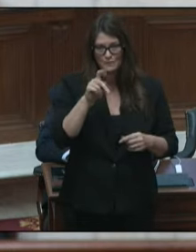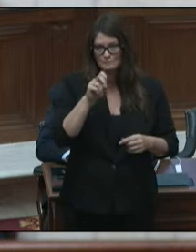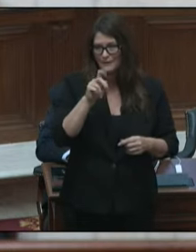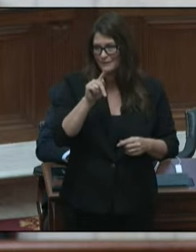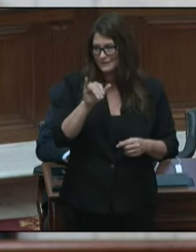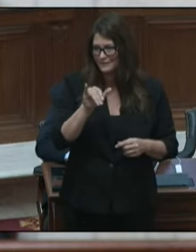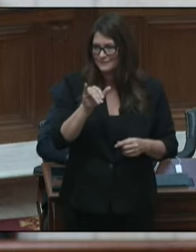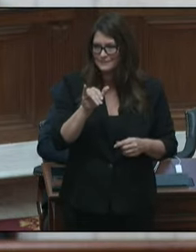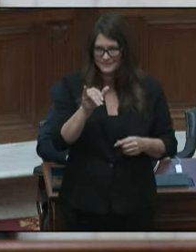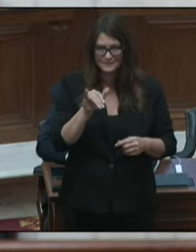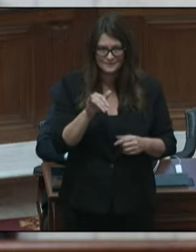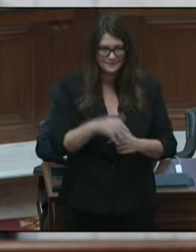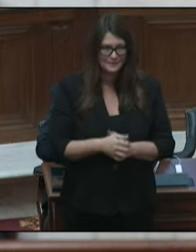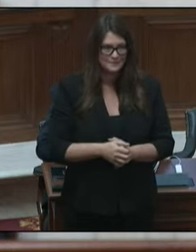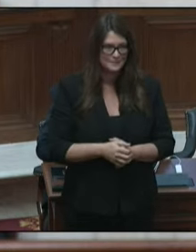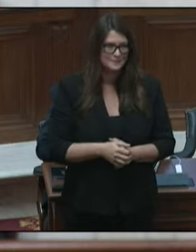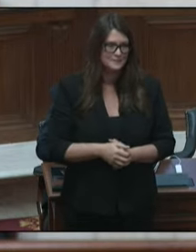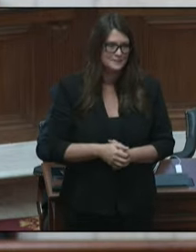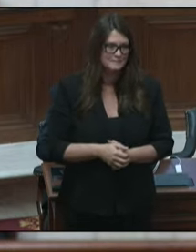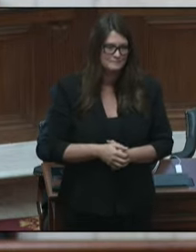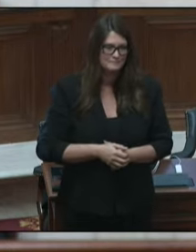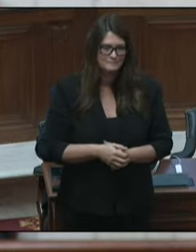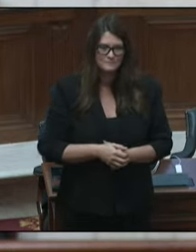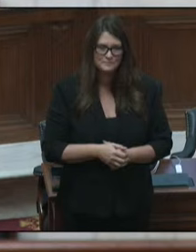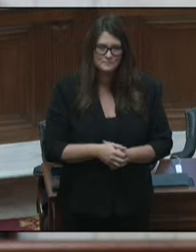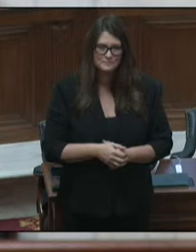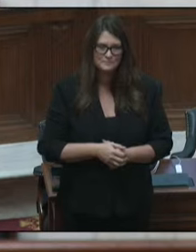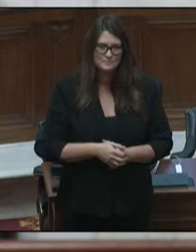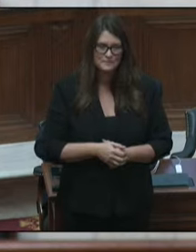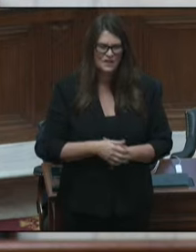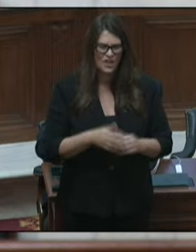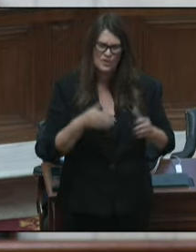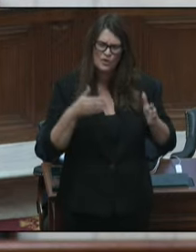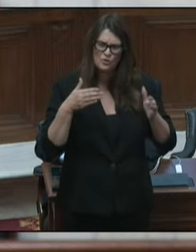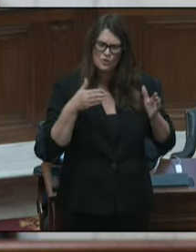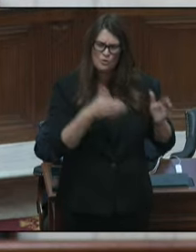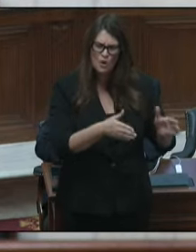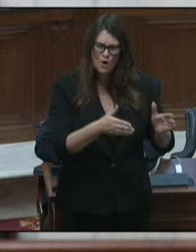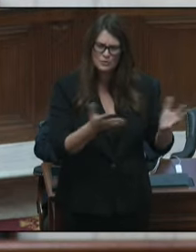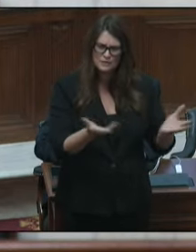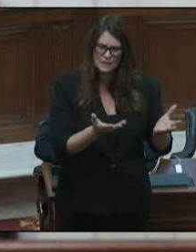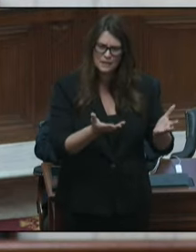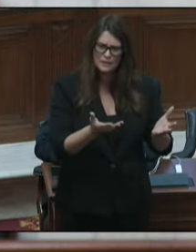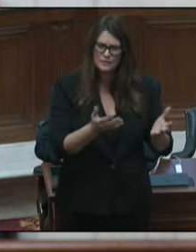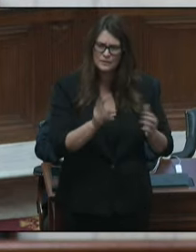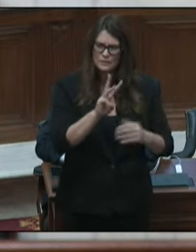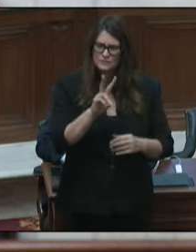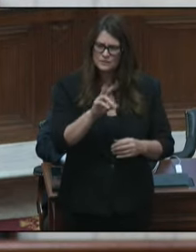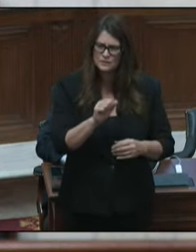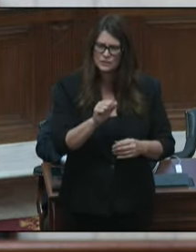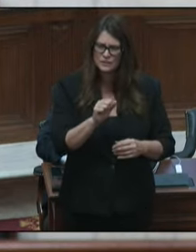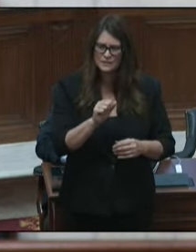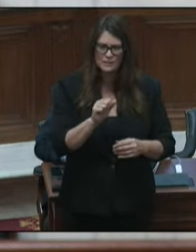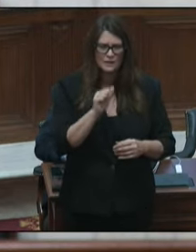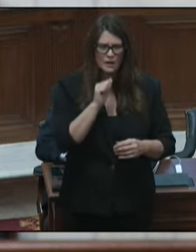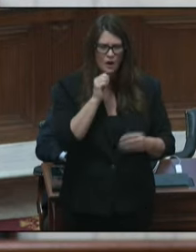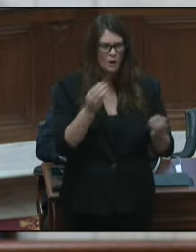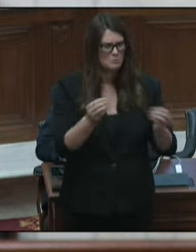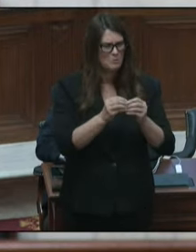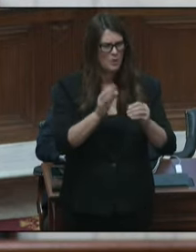program. You know, our roads are anything but just steel and